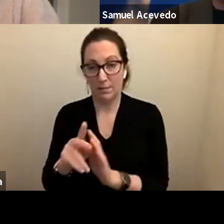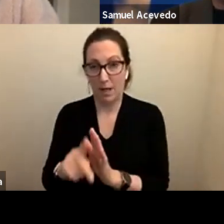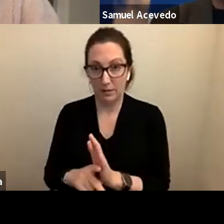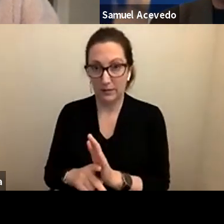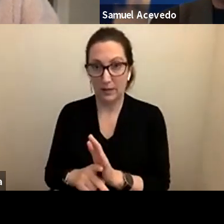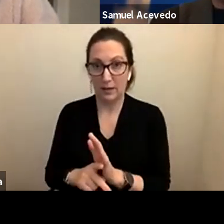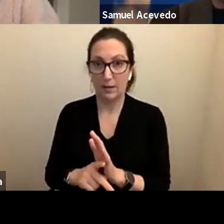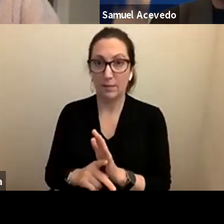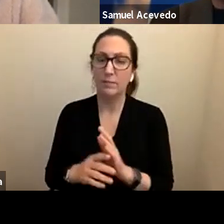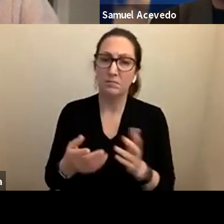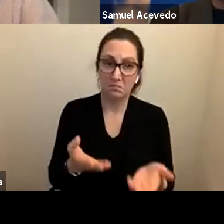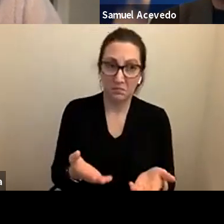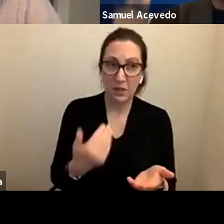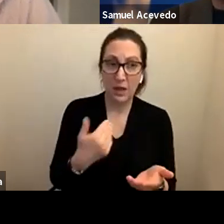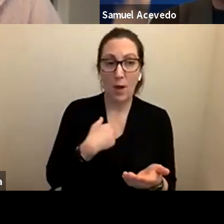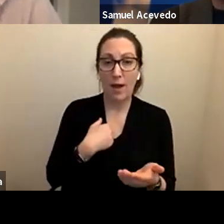there another